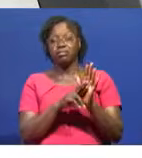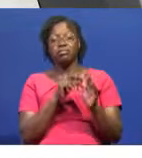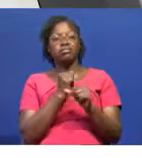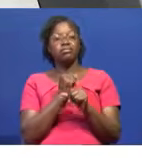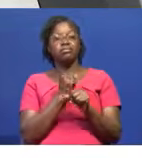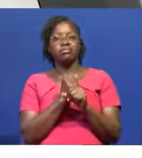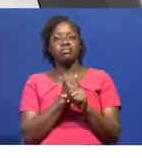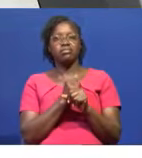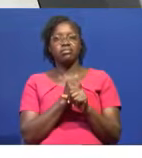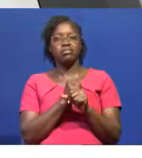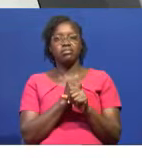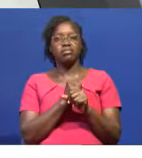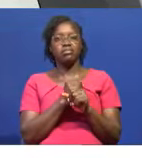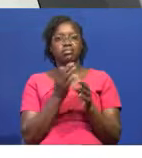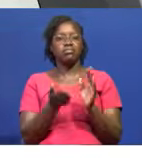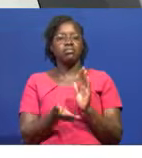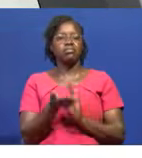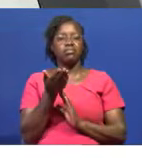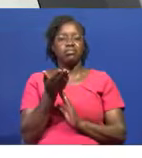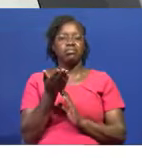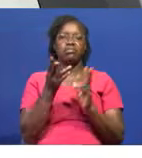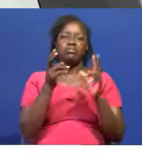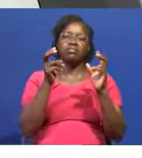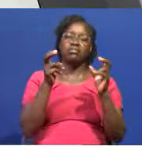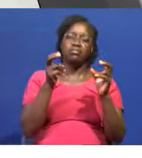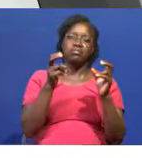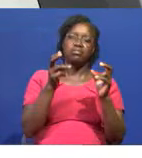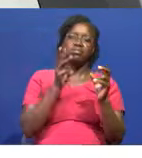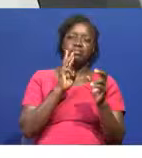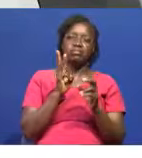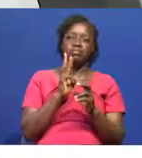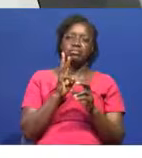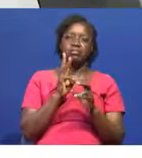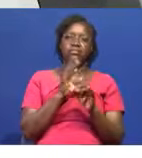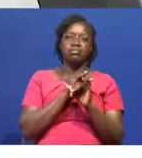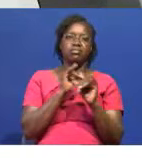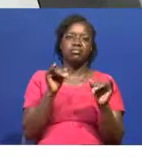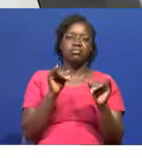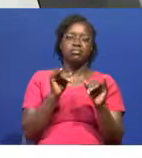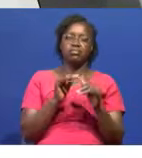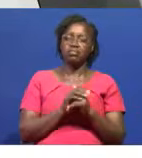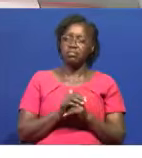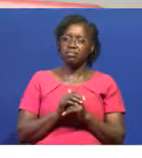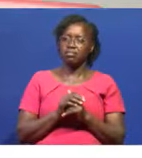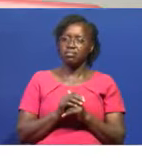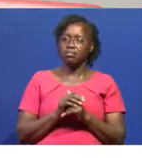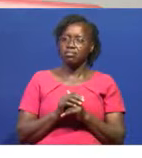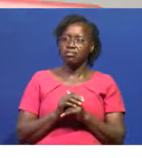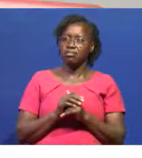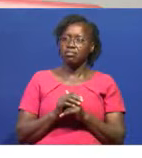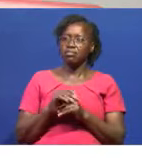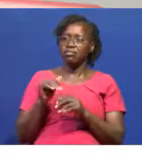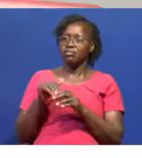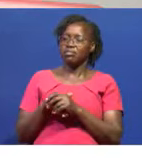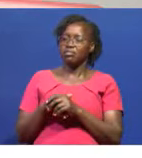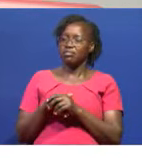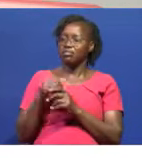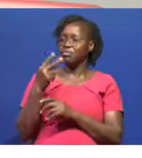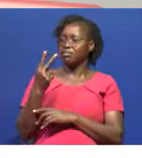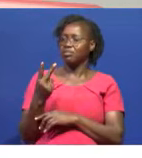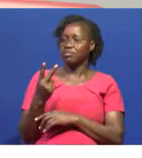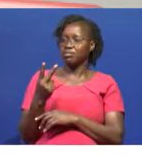doing to improve issues of water, sanitation, and hygiene? Great. Right now, when you come to this one, we have